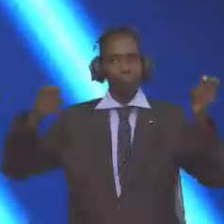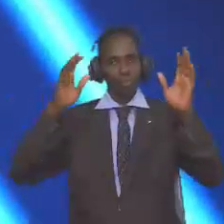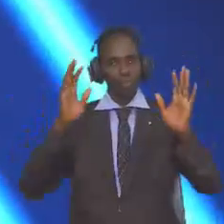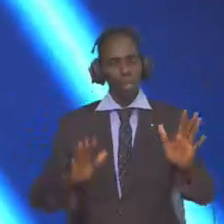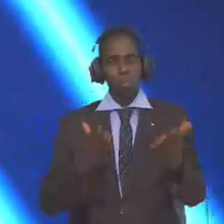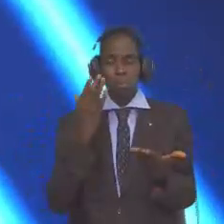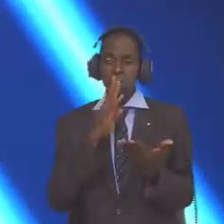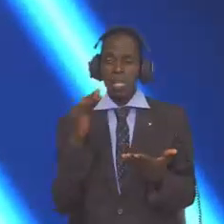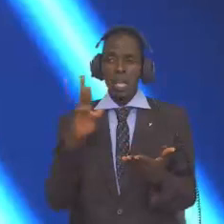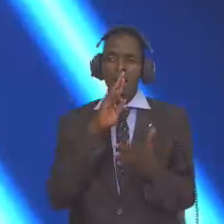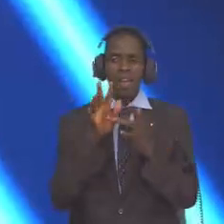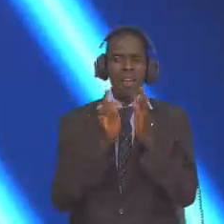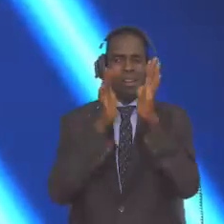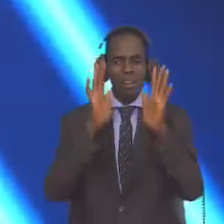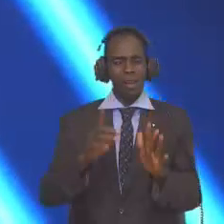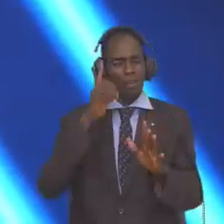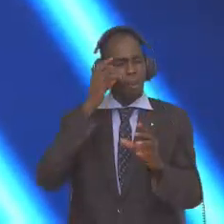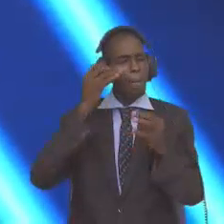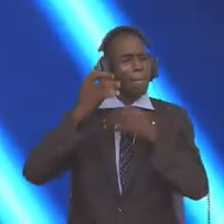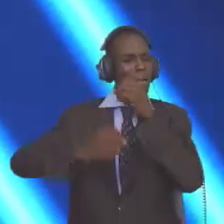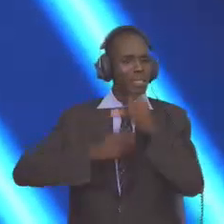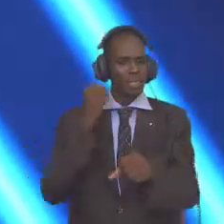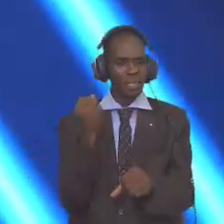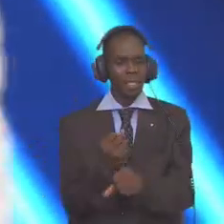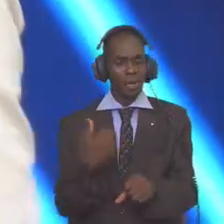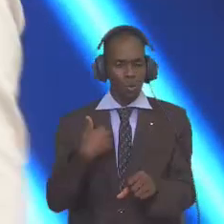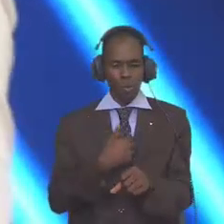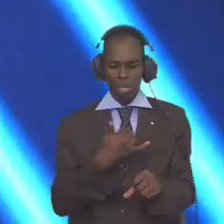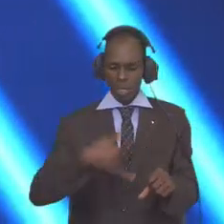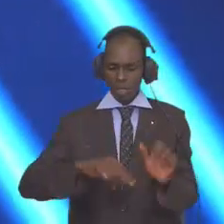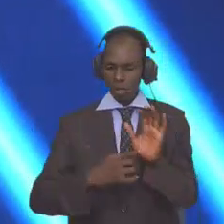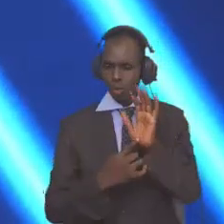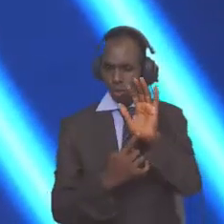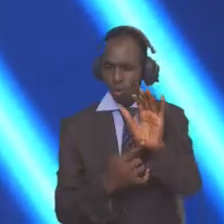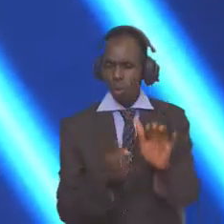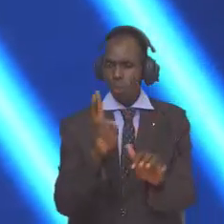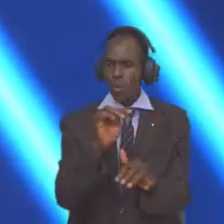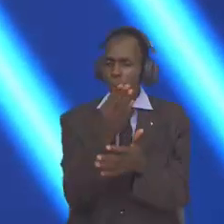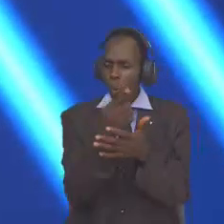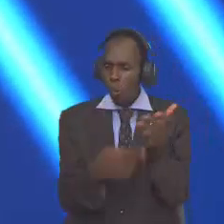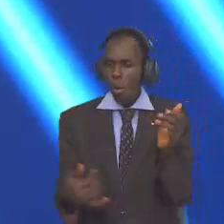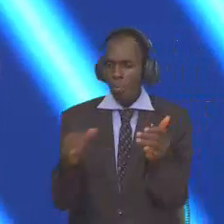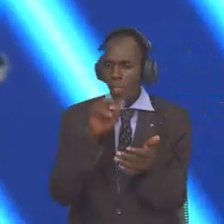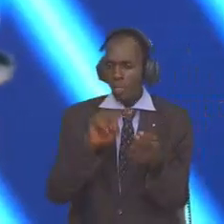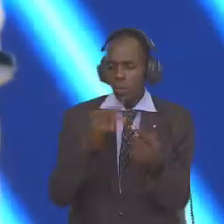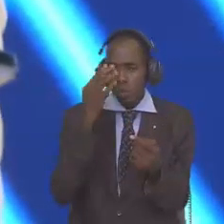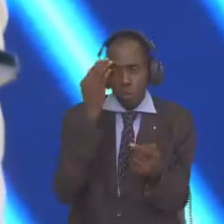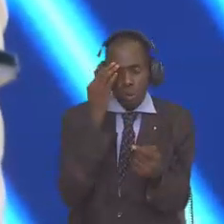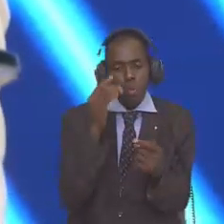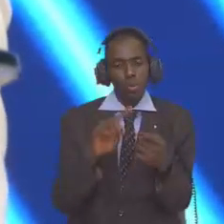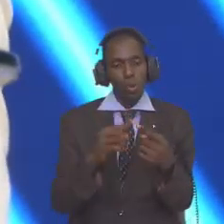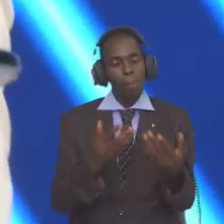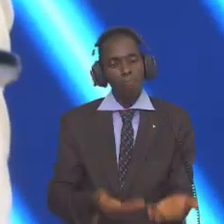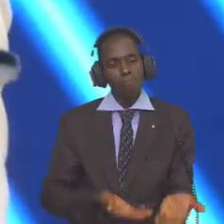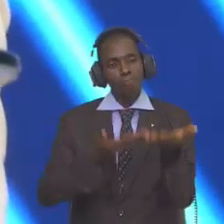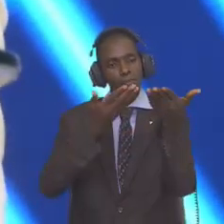many years, and yet we are revealing to them what they still need to know, so that we will present every man perfect